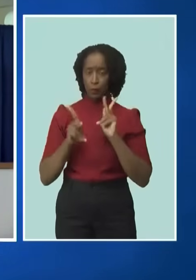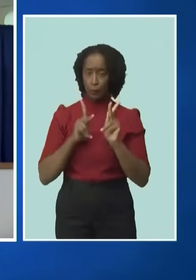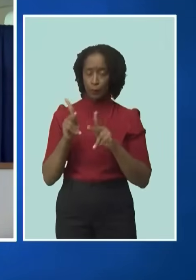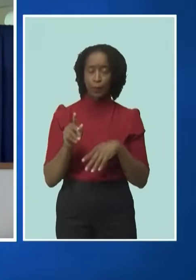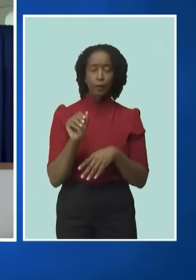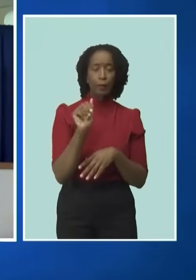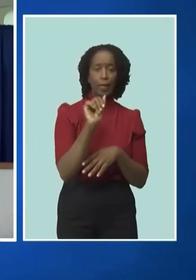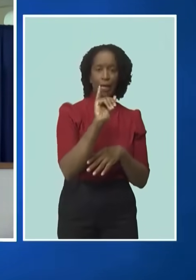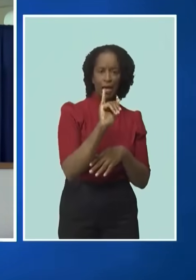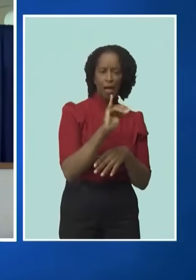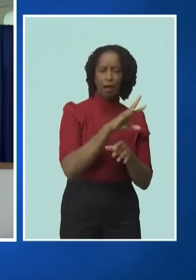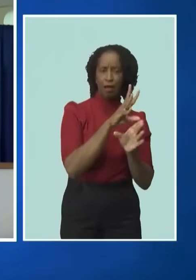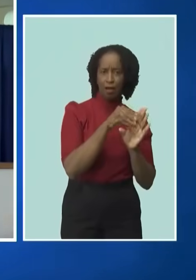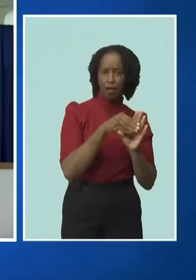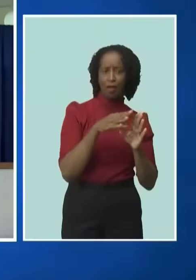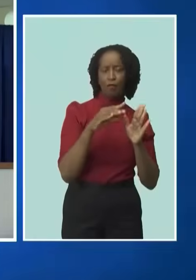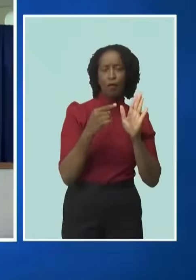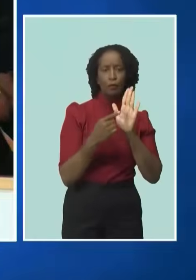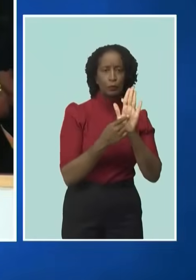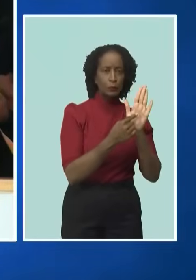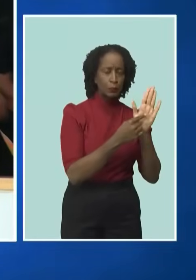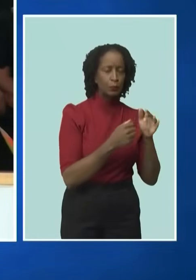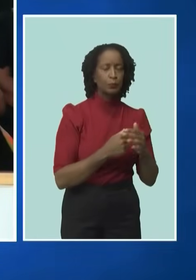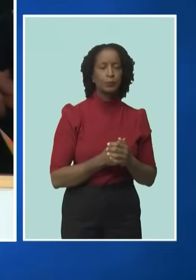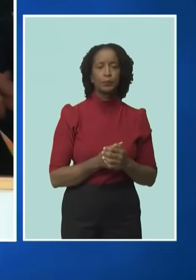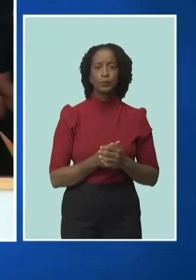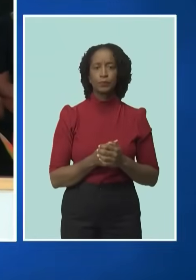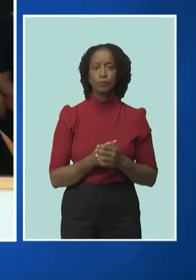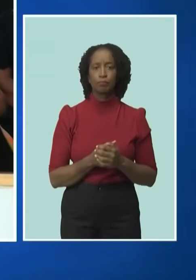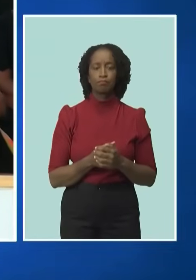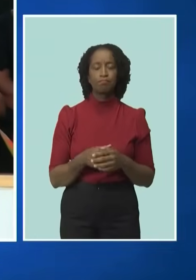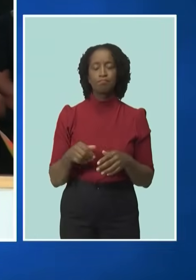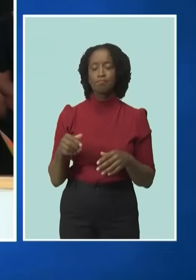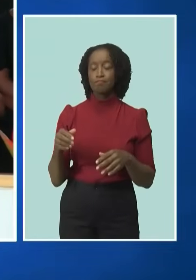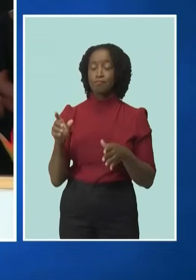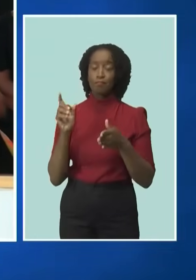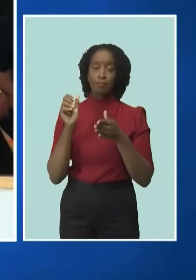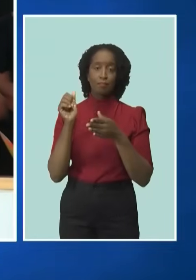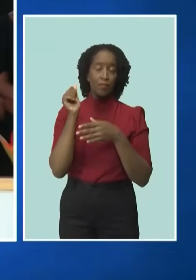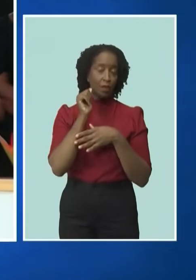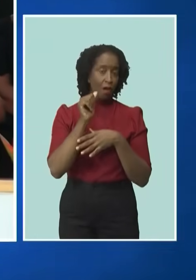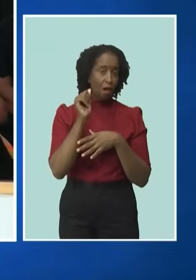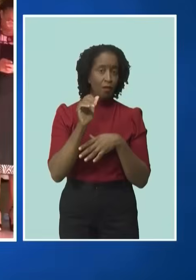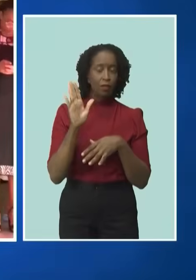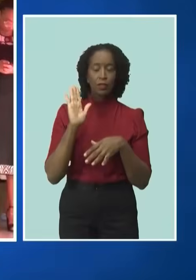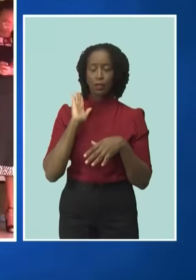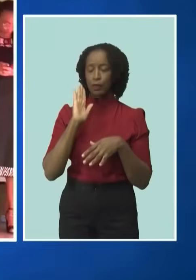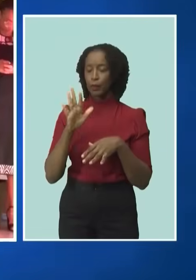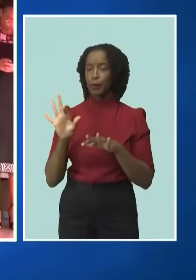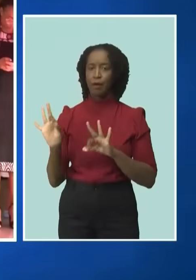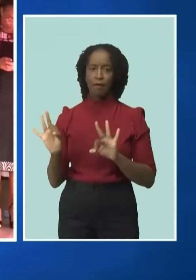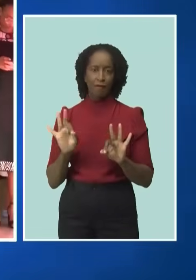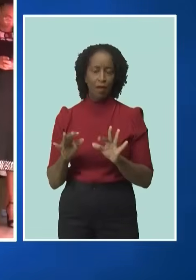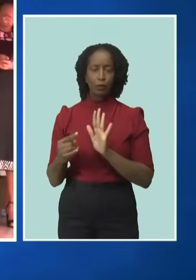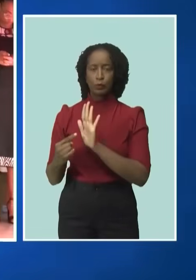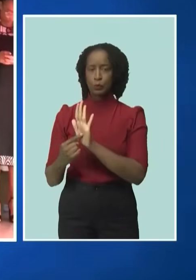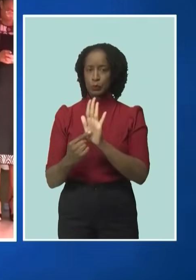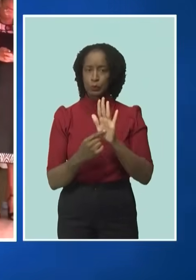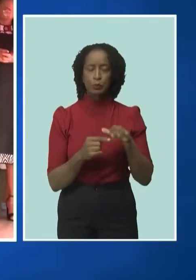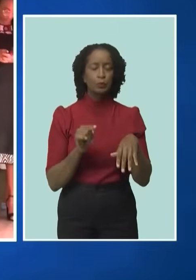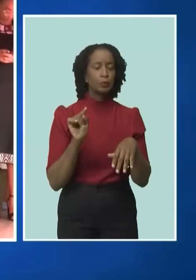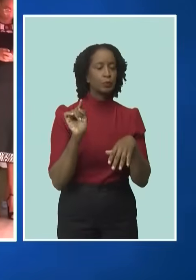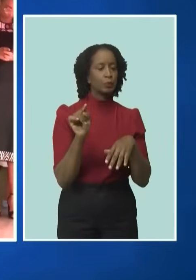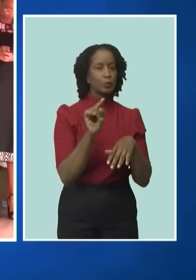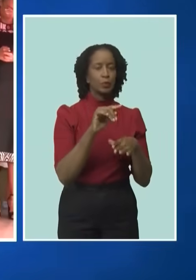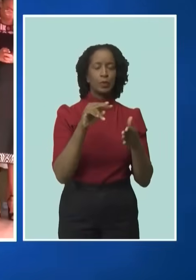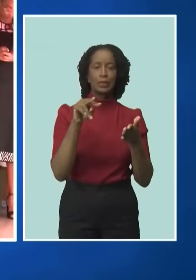in performances and event production, daily fashion shows, big conversations, performances from world-renowned